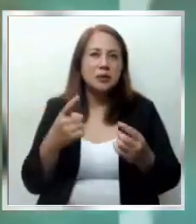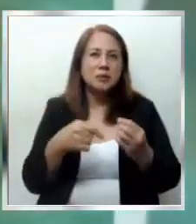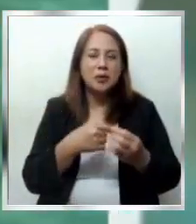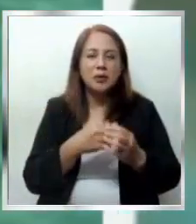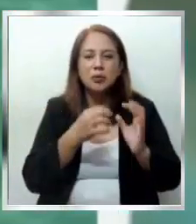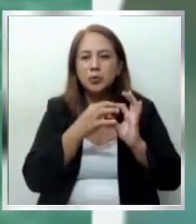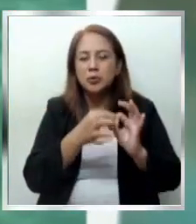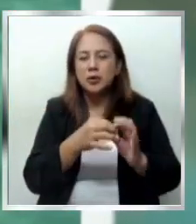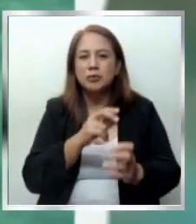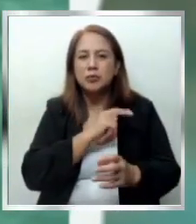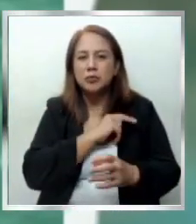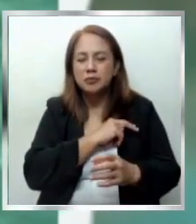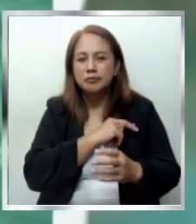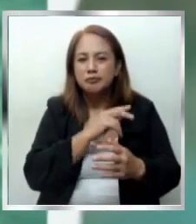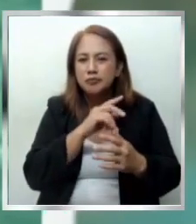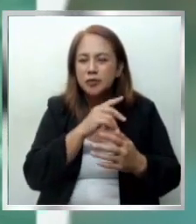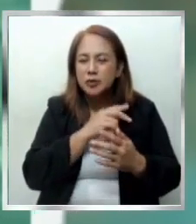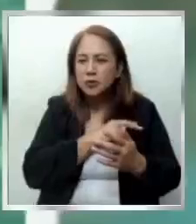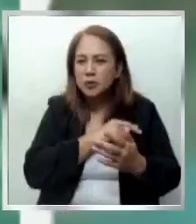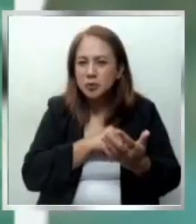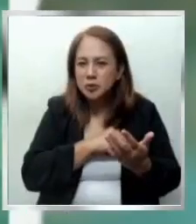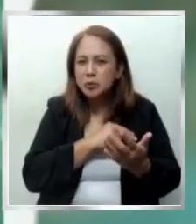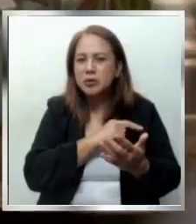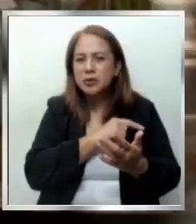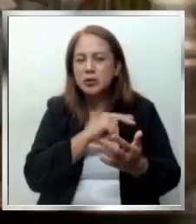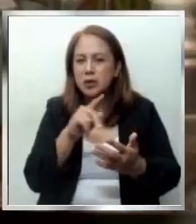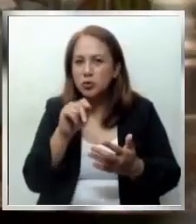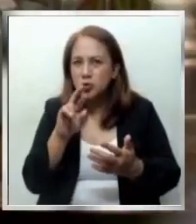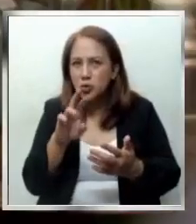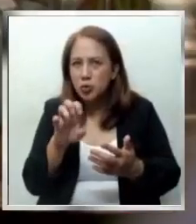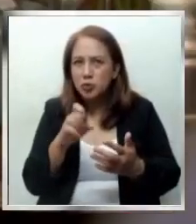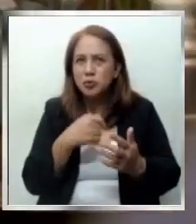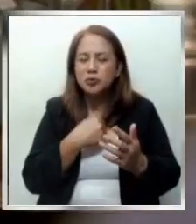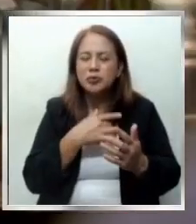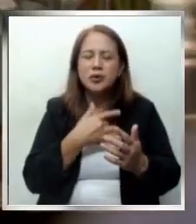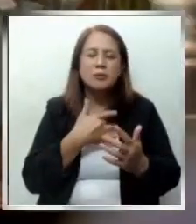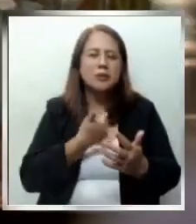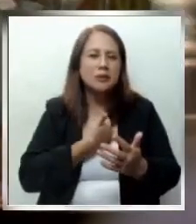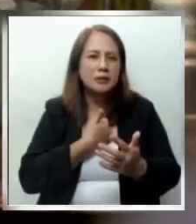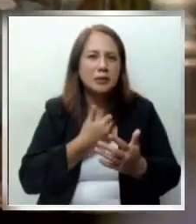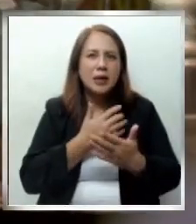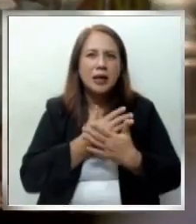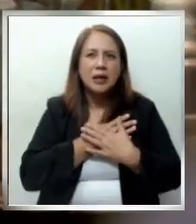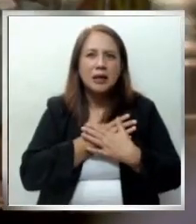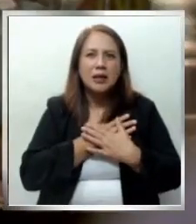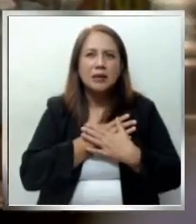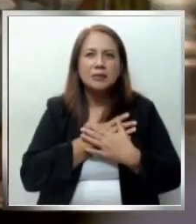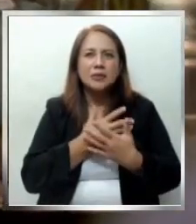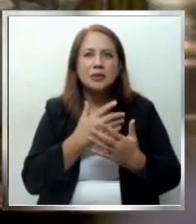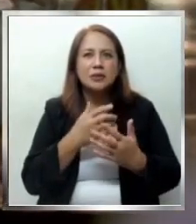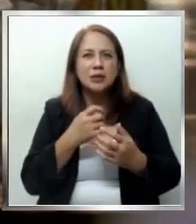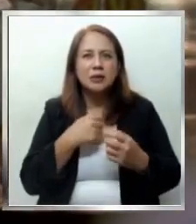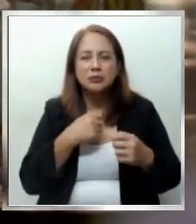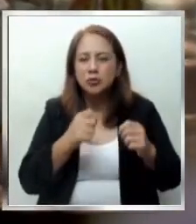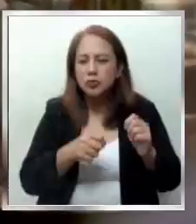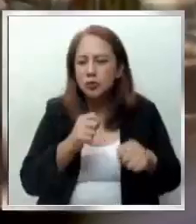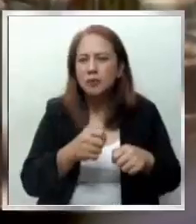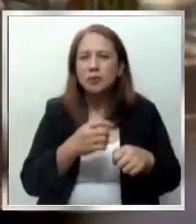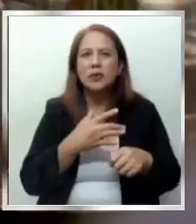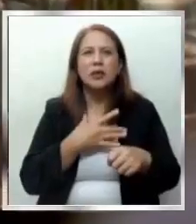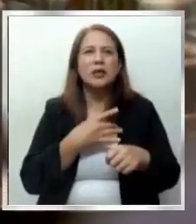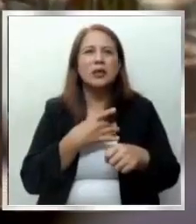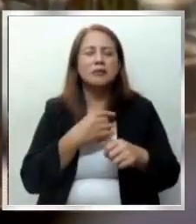nature and using nature to heal myself. I've always loved like drums, and I've always loved like